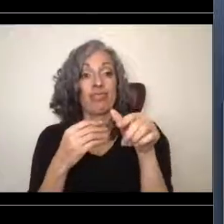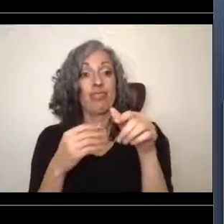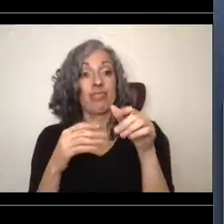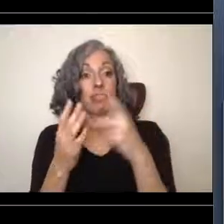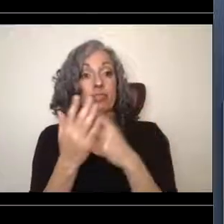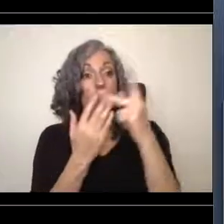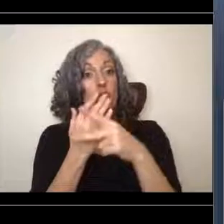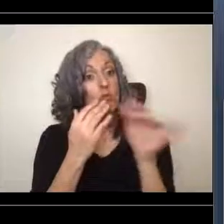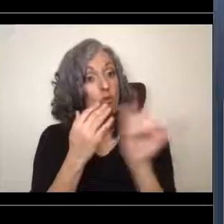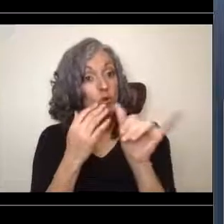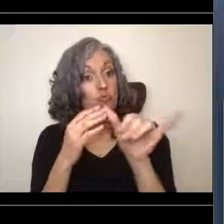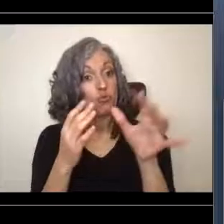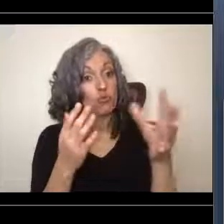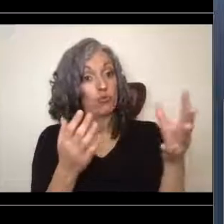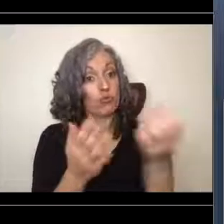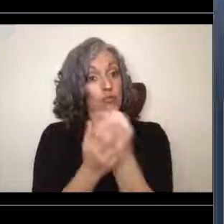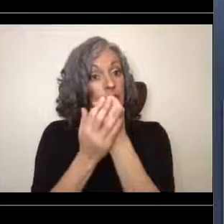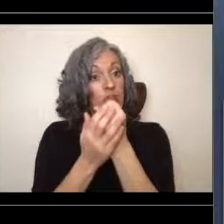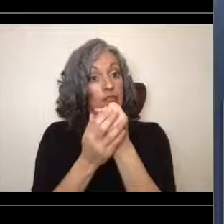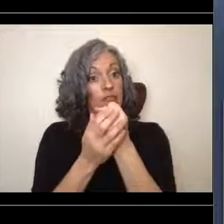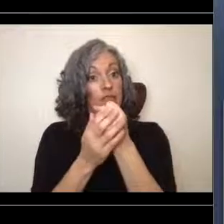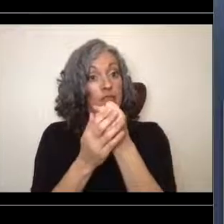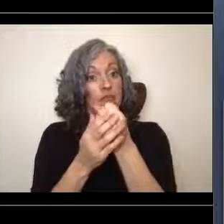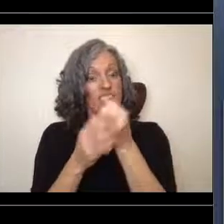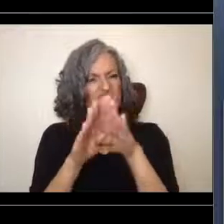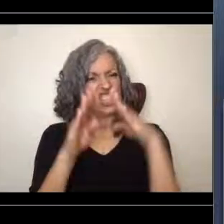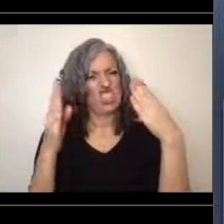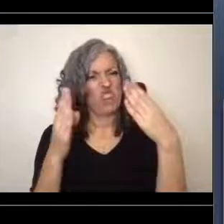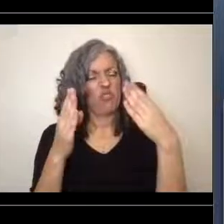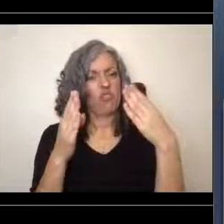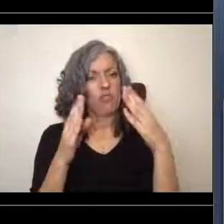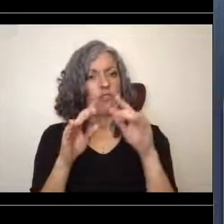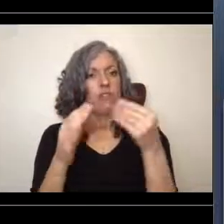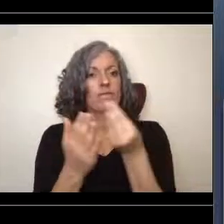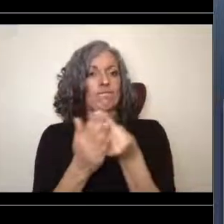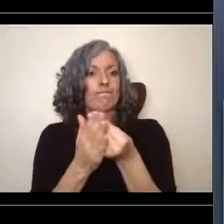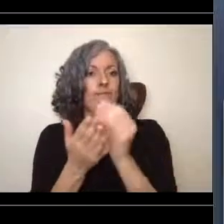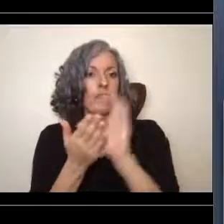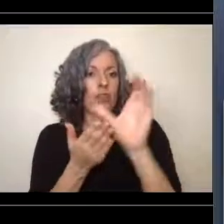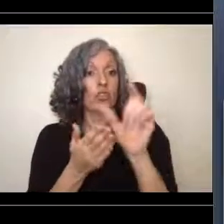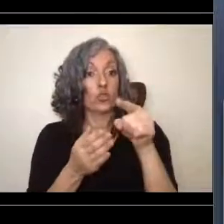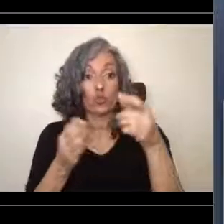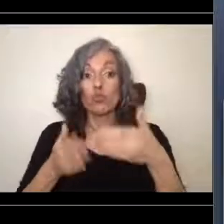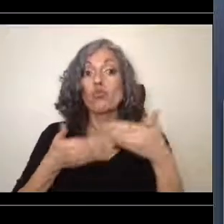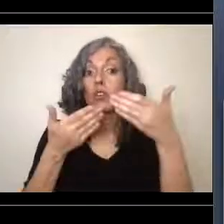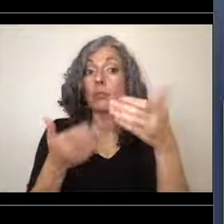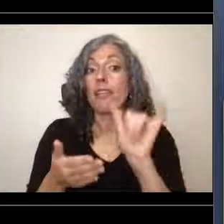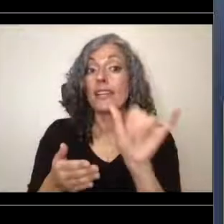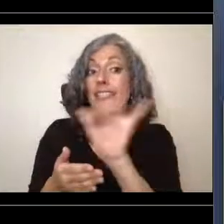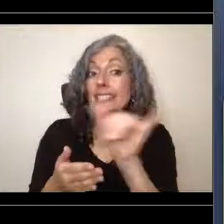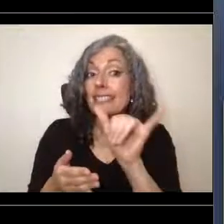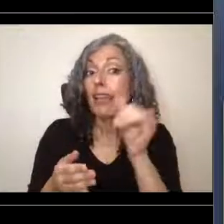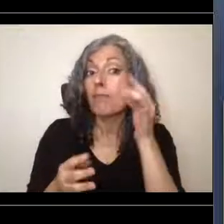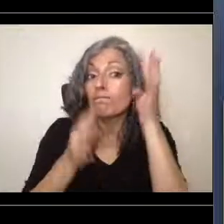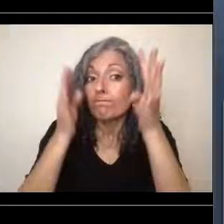also received a significant infusion of general fund. Will you be recommending the same strategy in the allocations